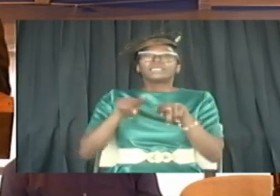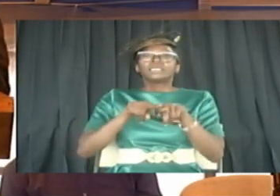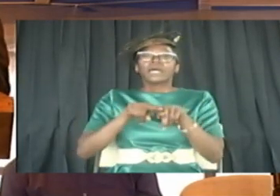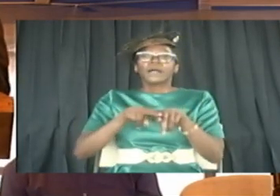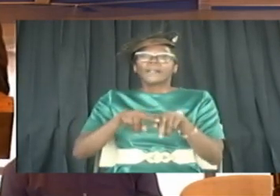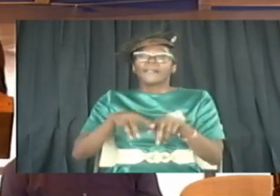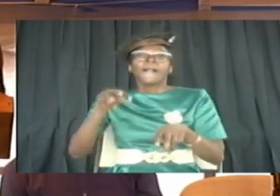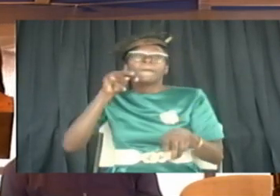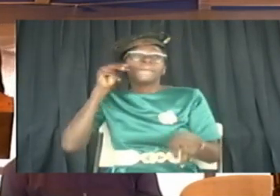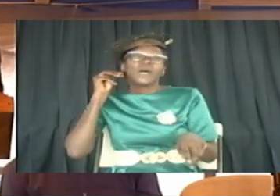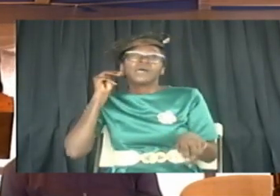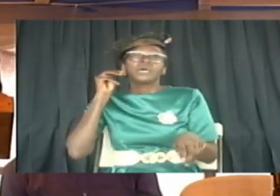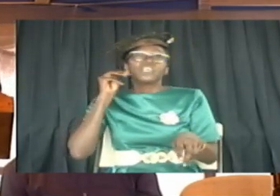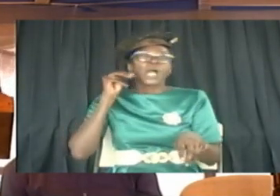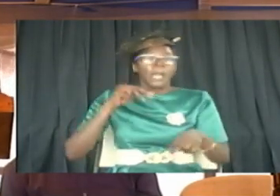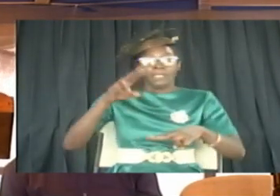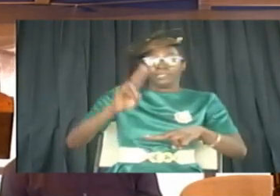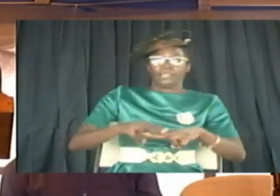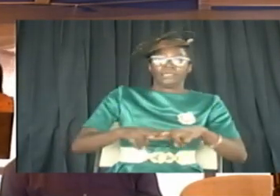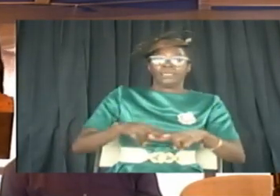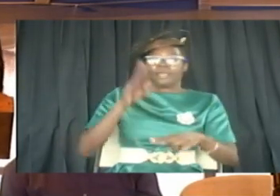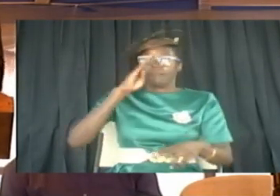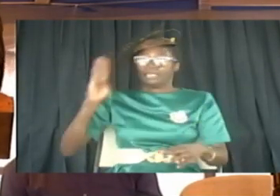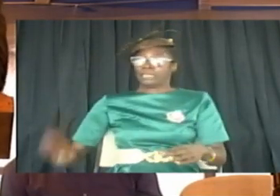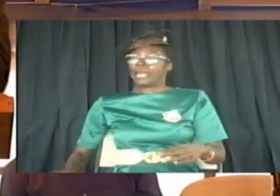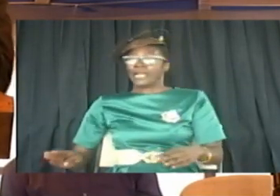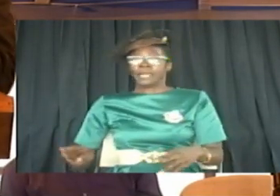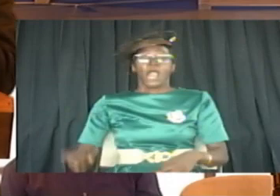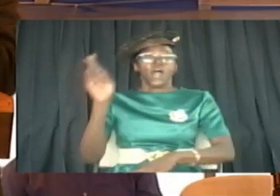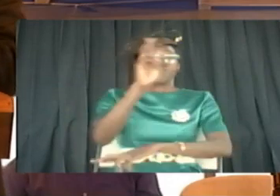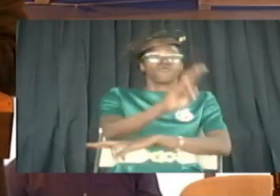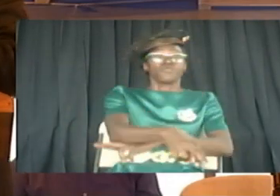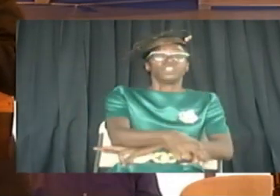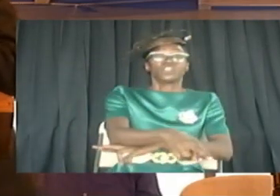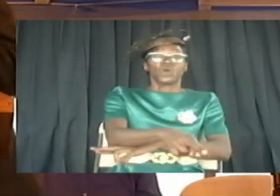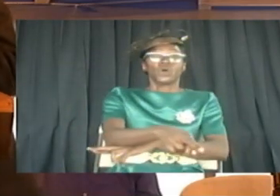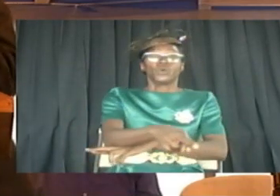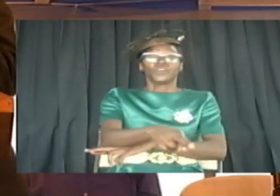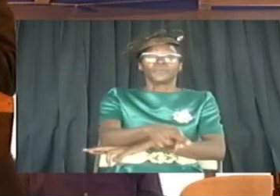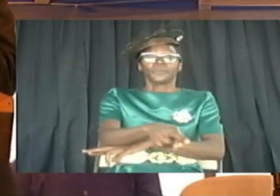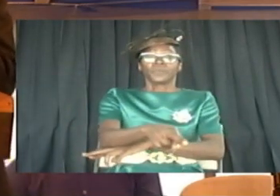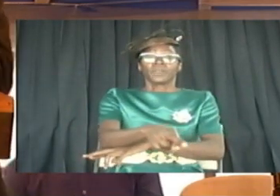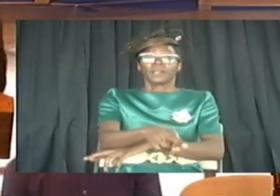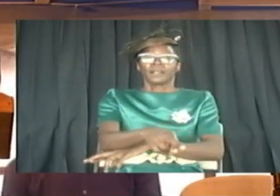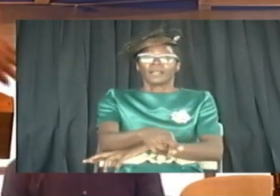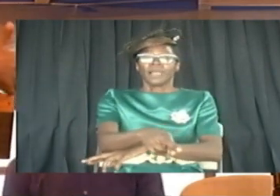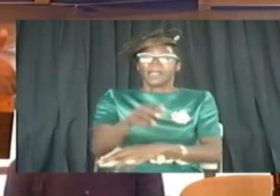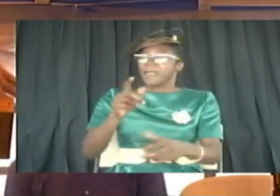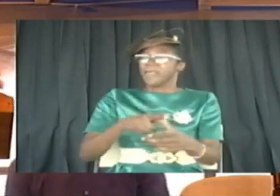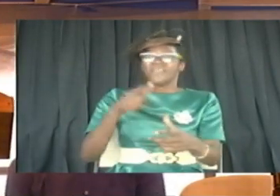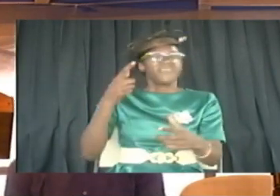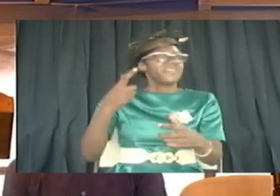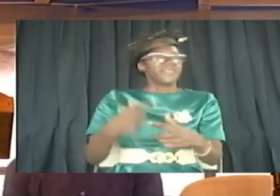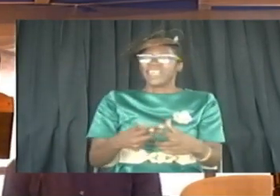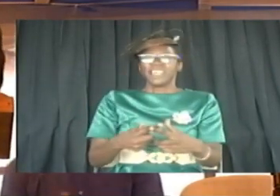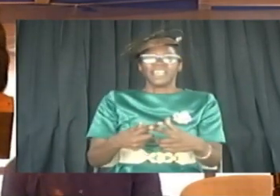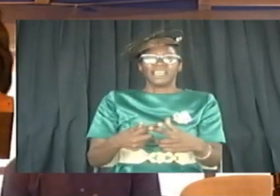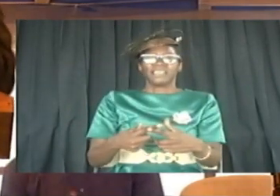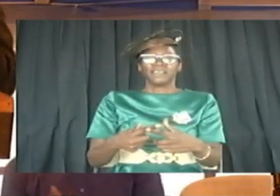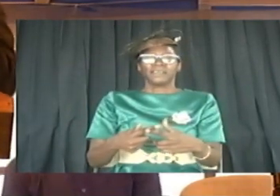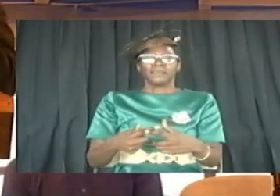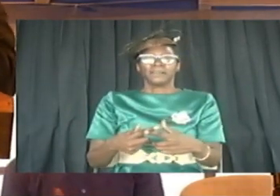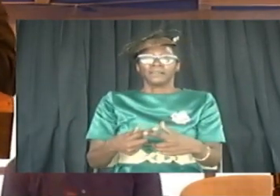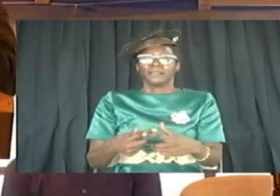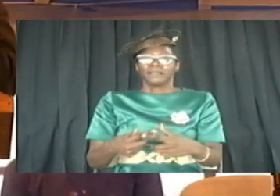she started to reach out after the living God. And before long, right in the laps of Sister Marsha, her